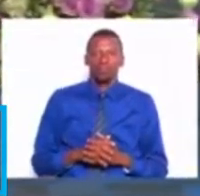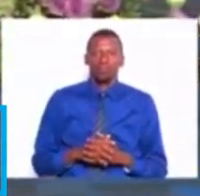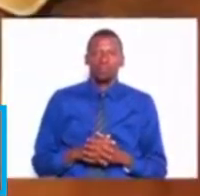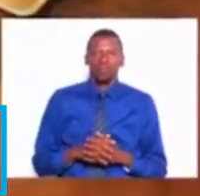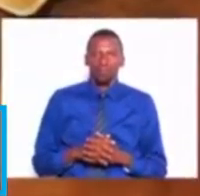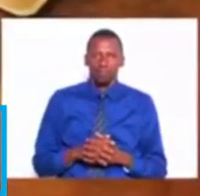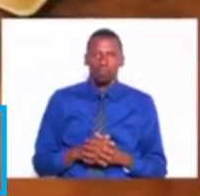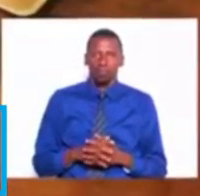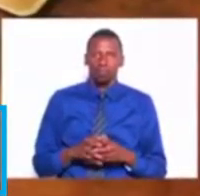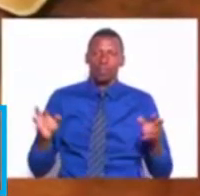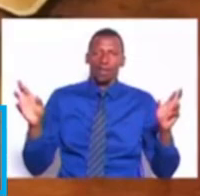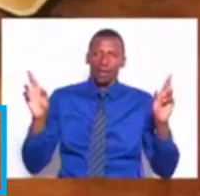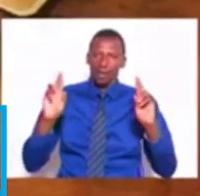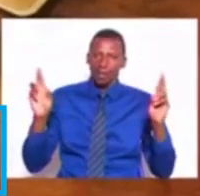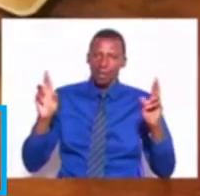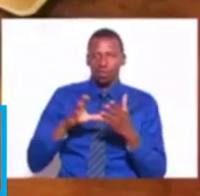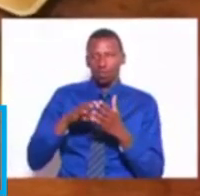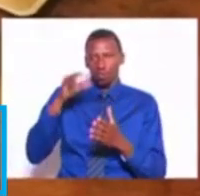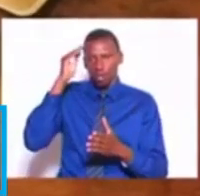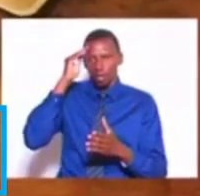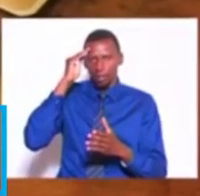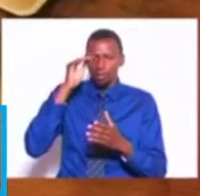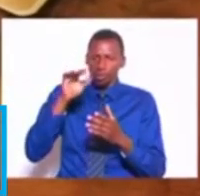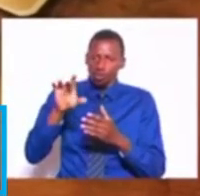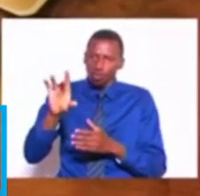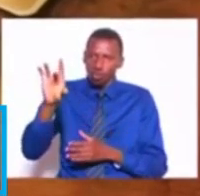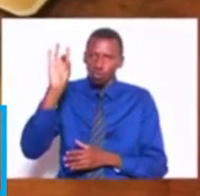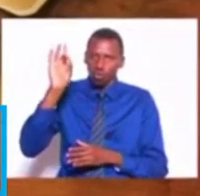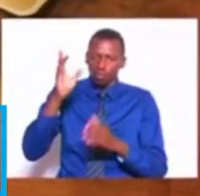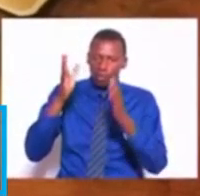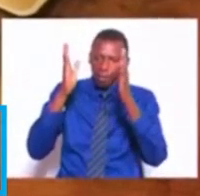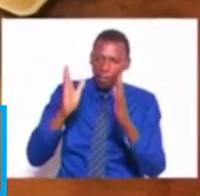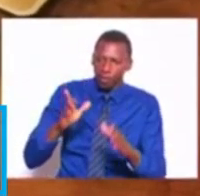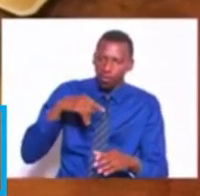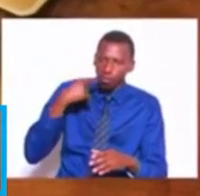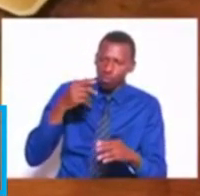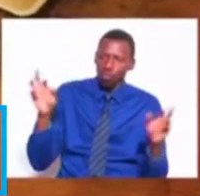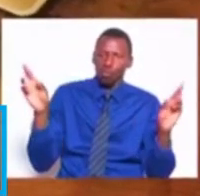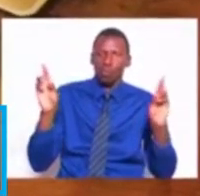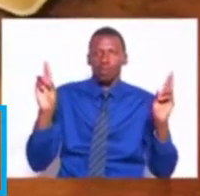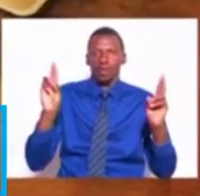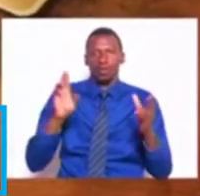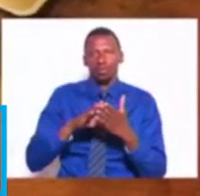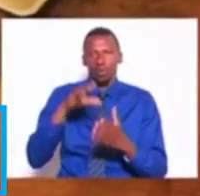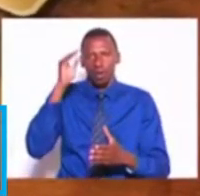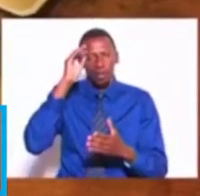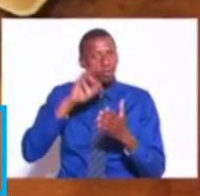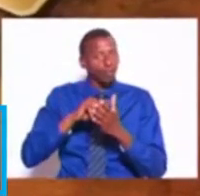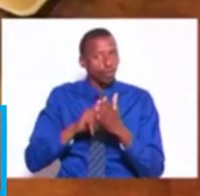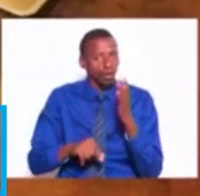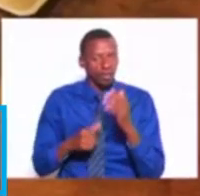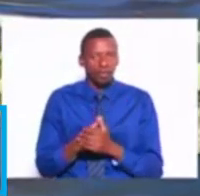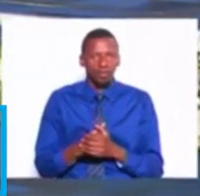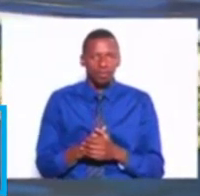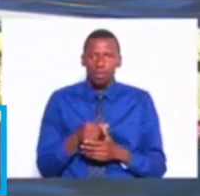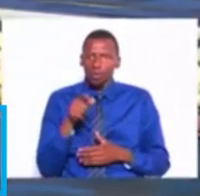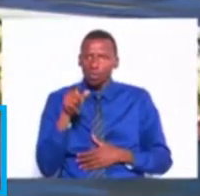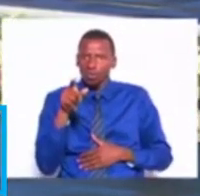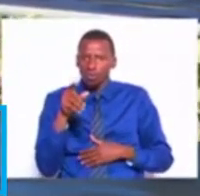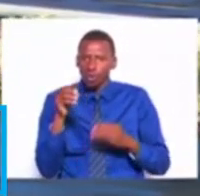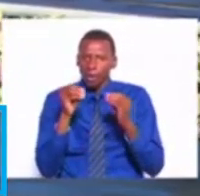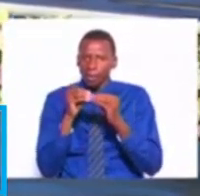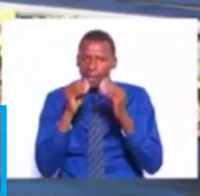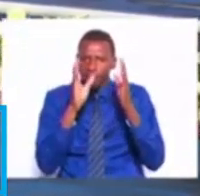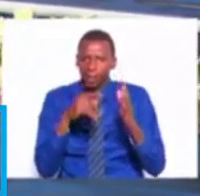Ready to learn. Choose someone who is ready to learn. What does it mean? Have you ever met someone who